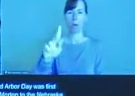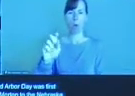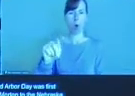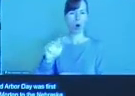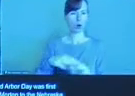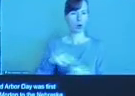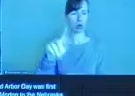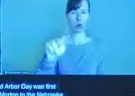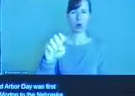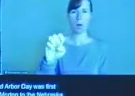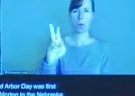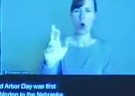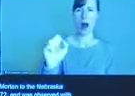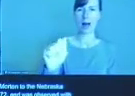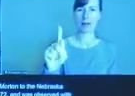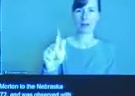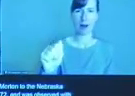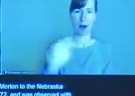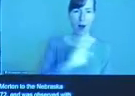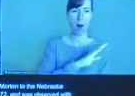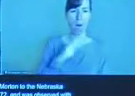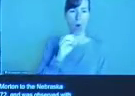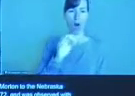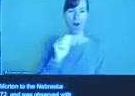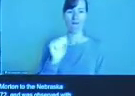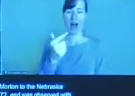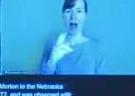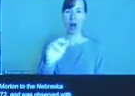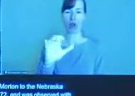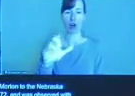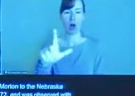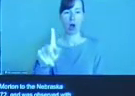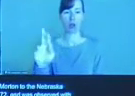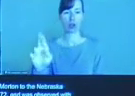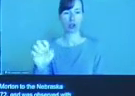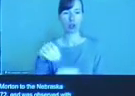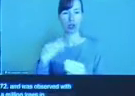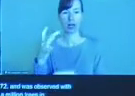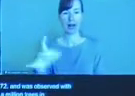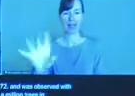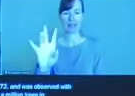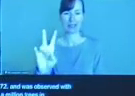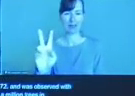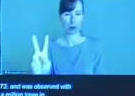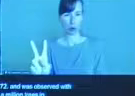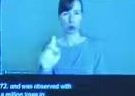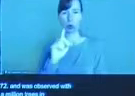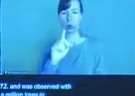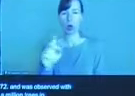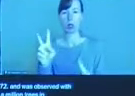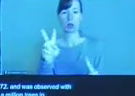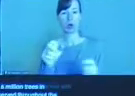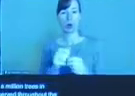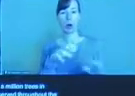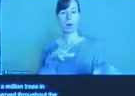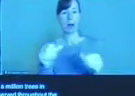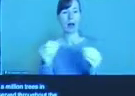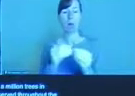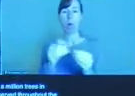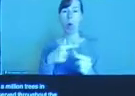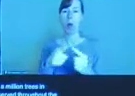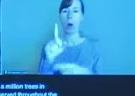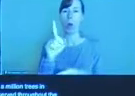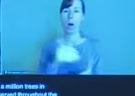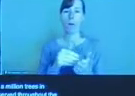with the planting of more than 1 million trees in Nebraska and is now observed throughout the nation and the world.